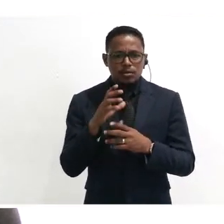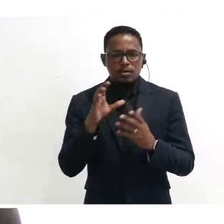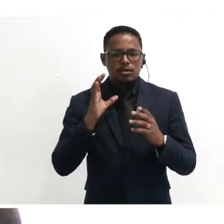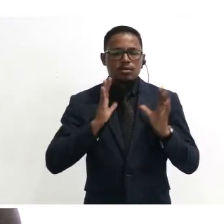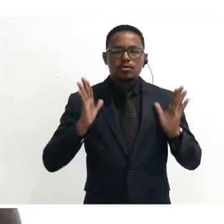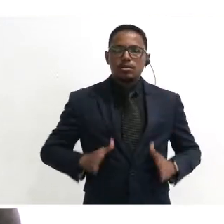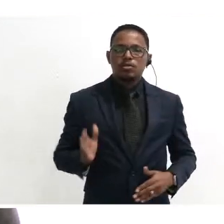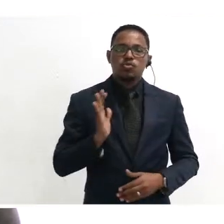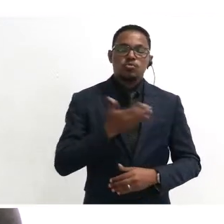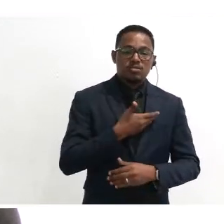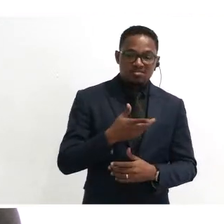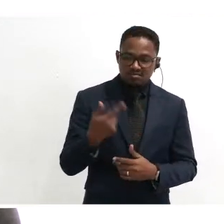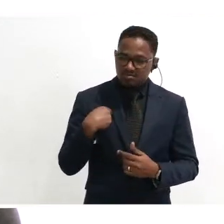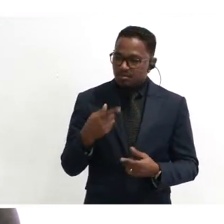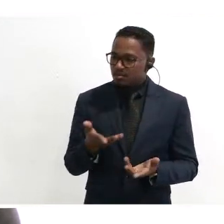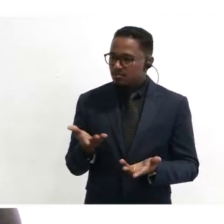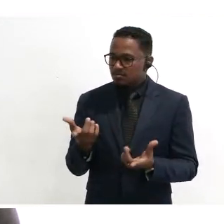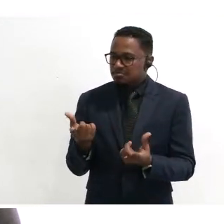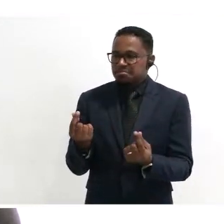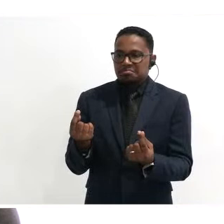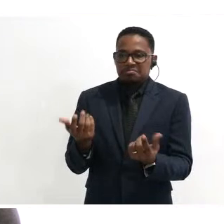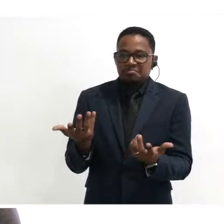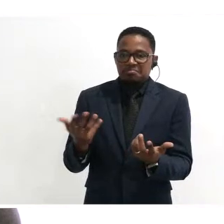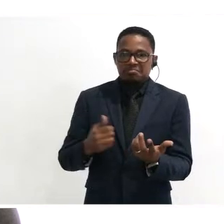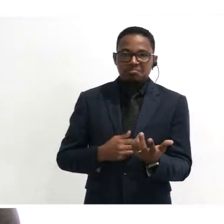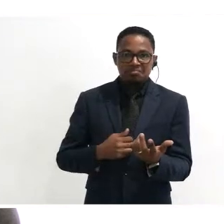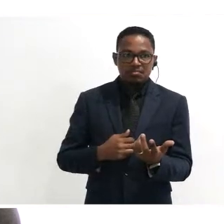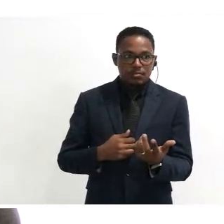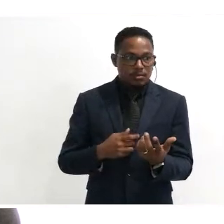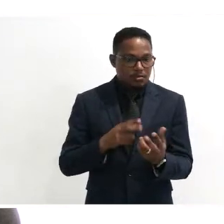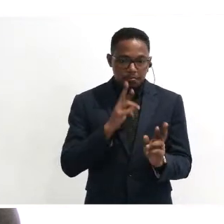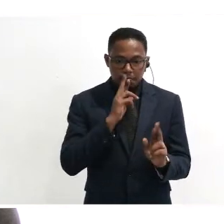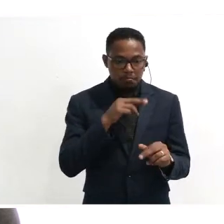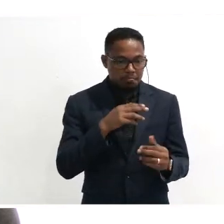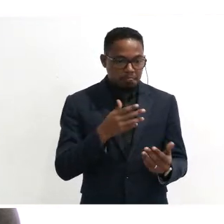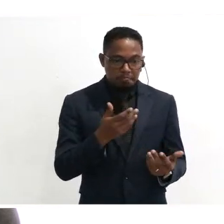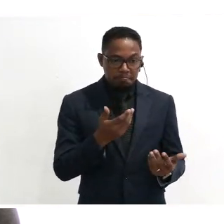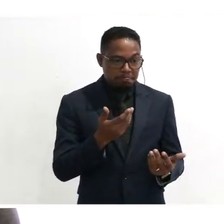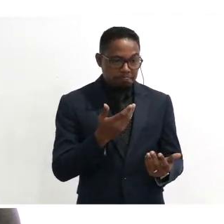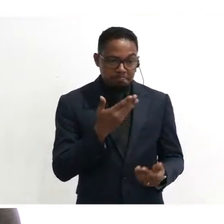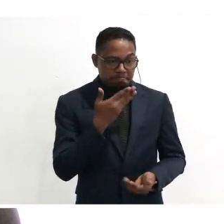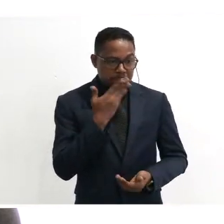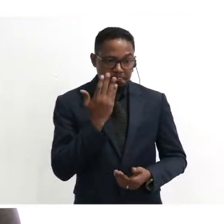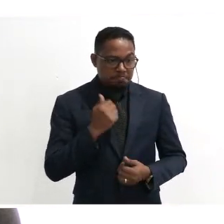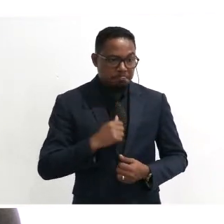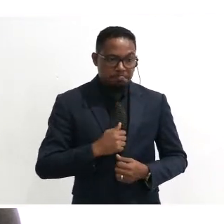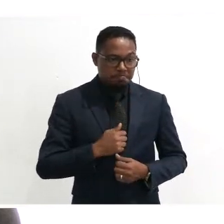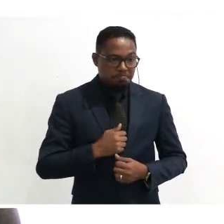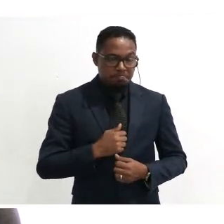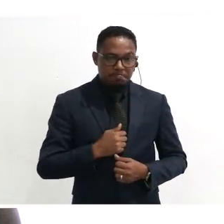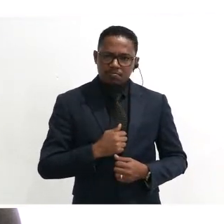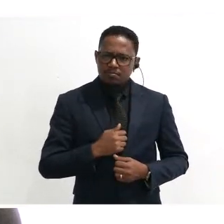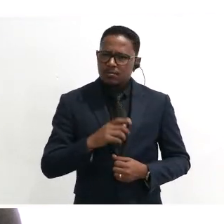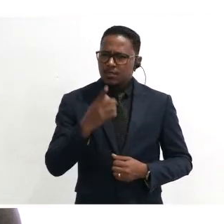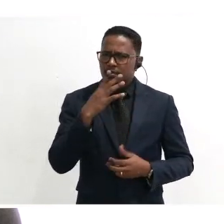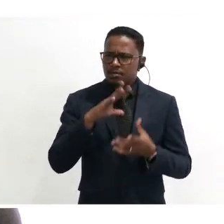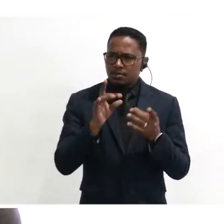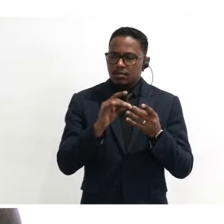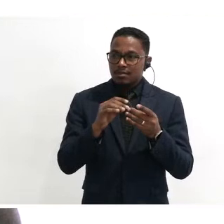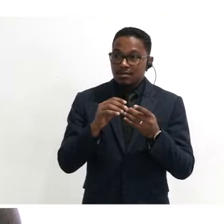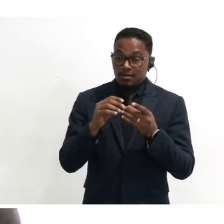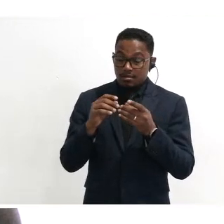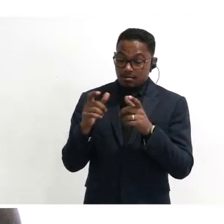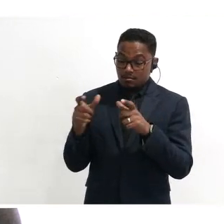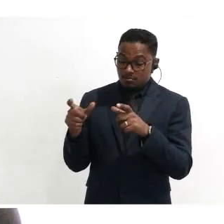And we didn't have an answer for them. As I said, you know, some of these older packages, they kind of never